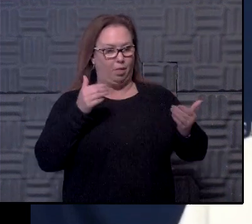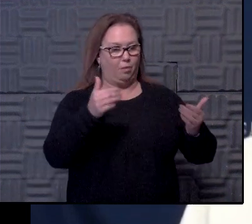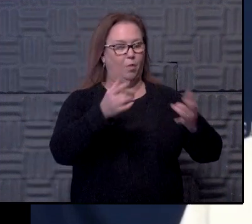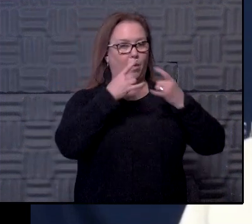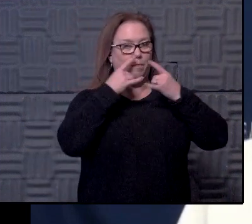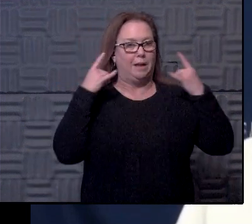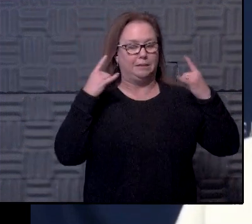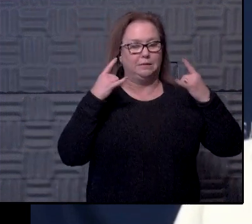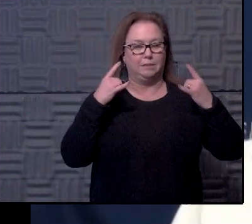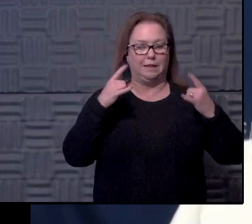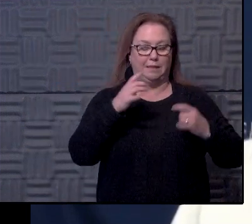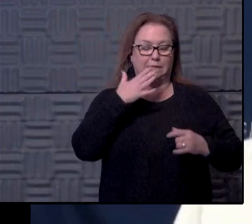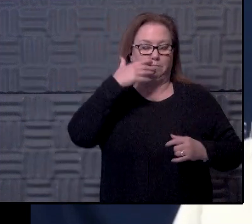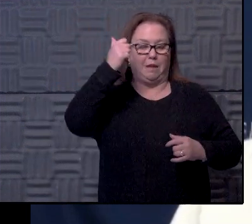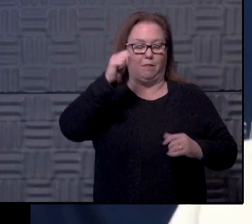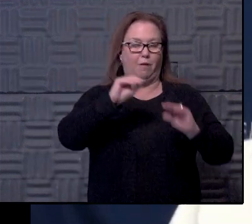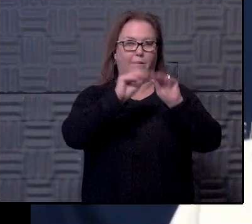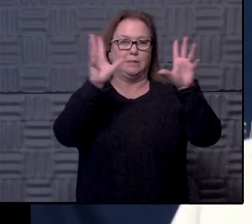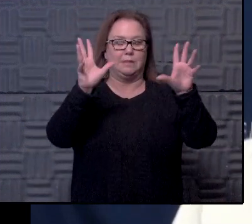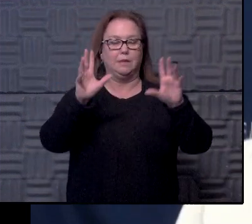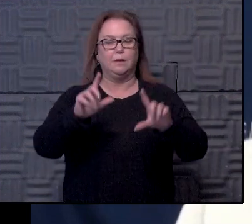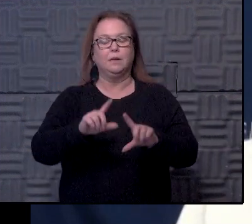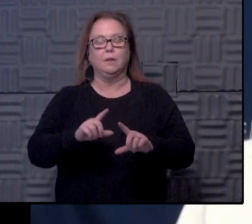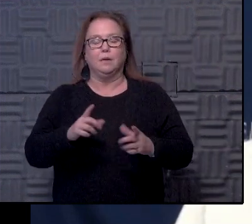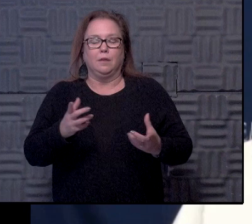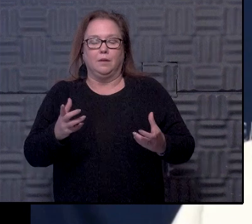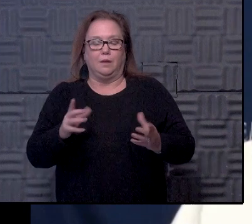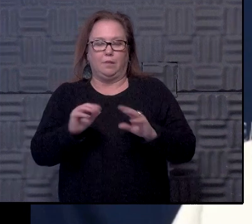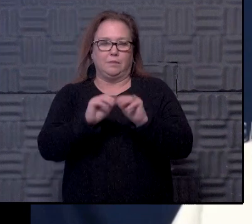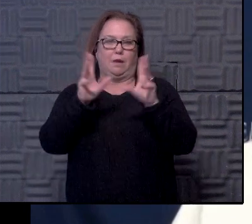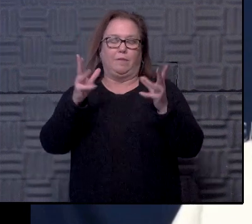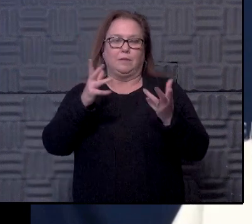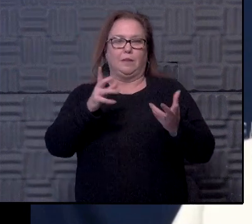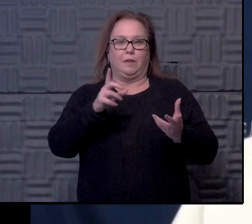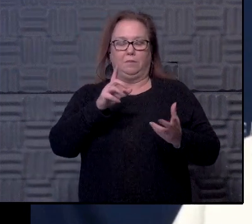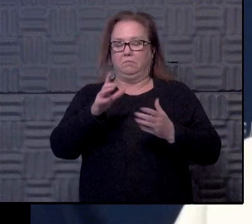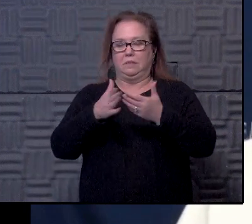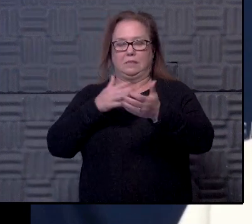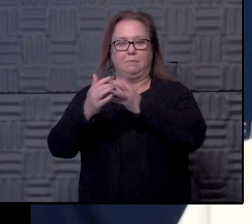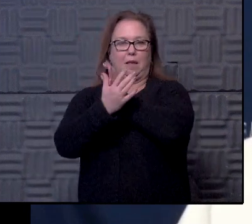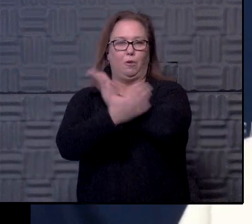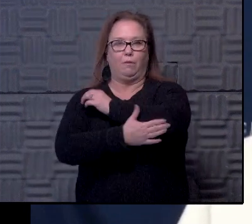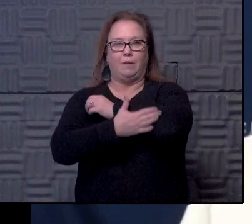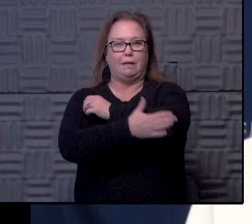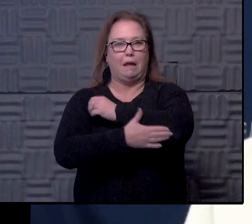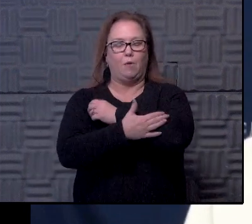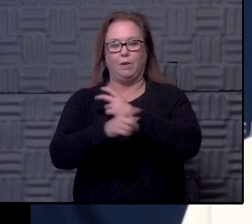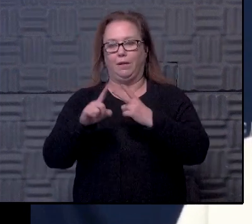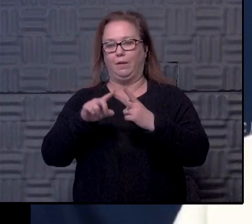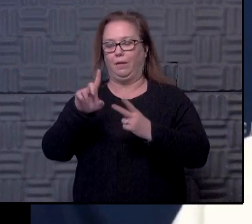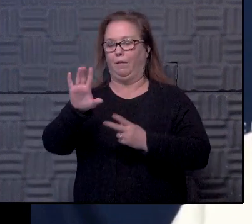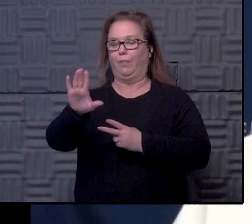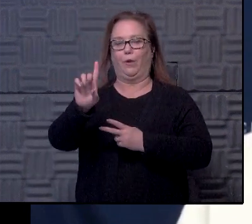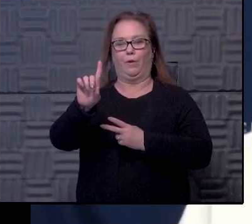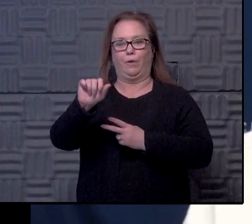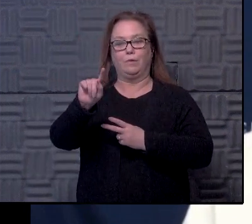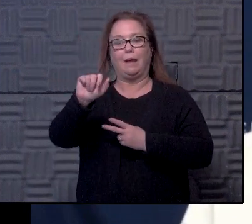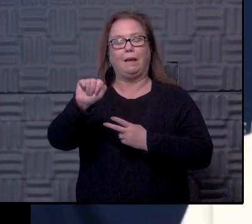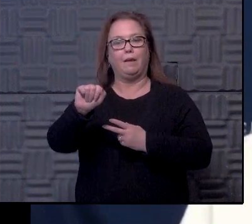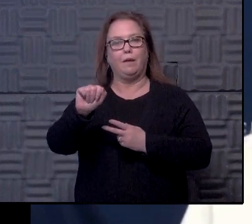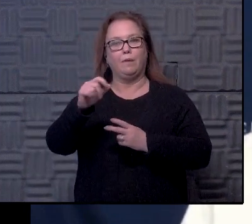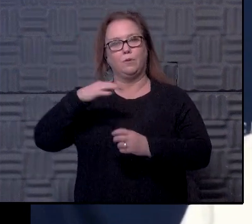a doubt. So I think at the end of the day, that rings true no matter what the county is or what the data for that specific county is, that there is a